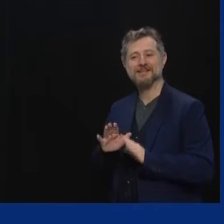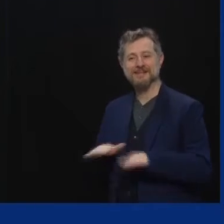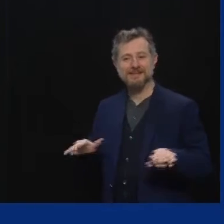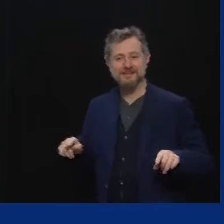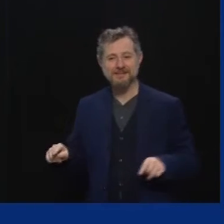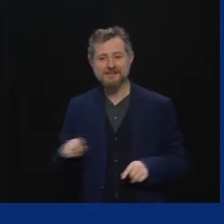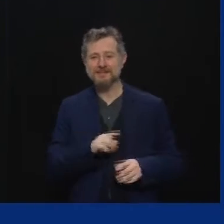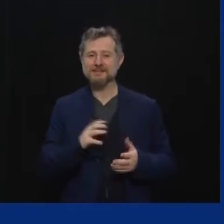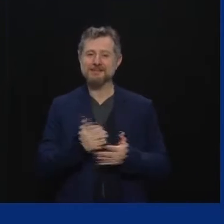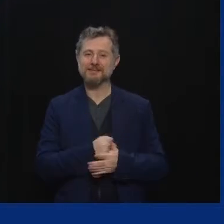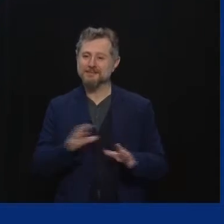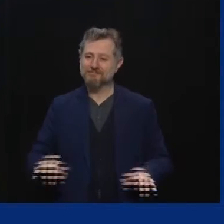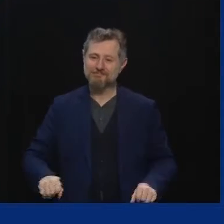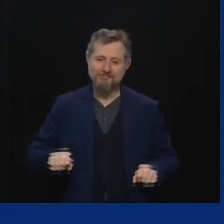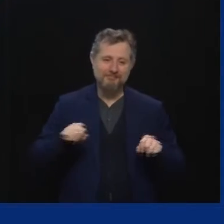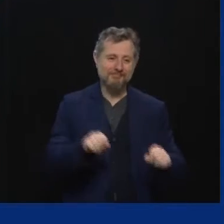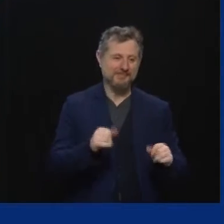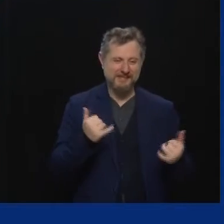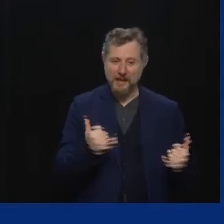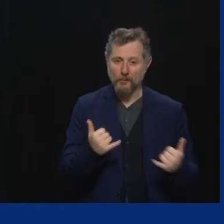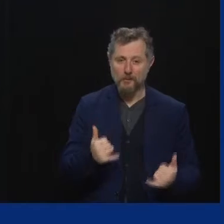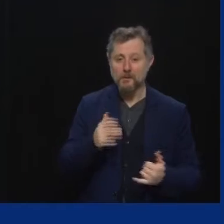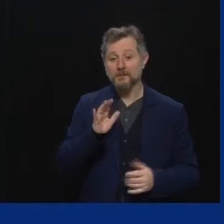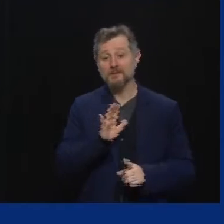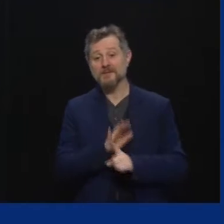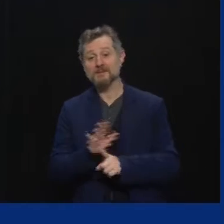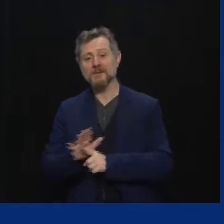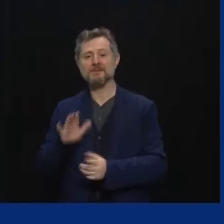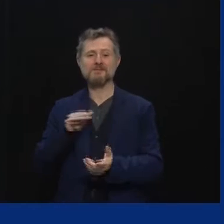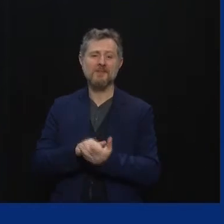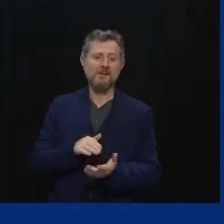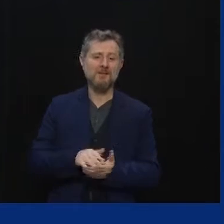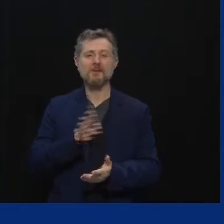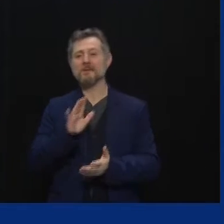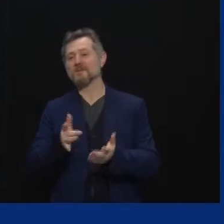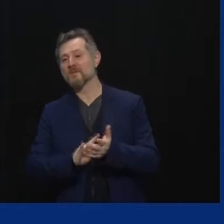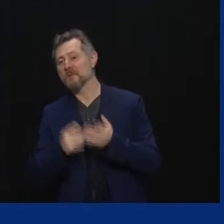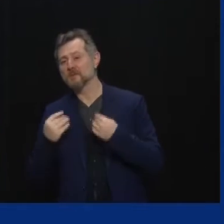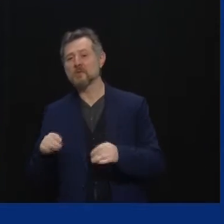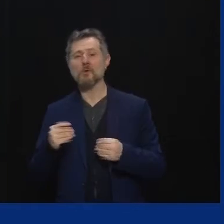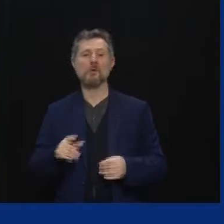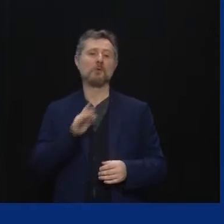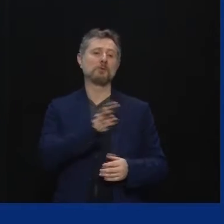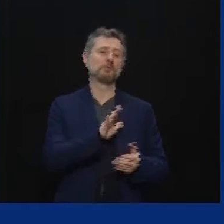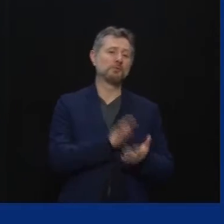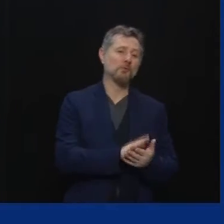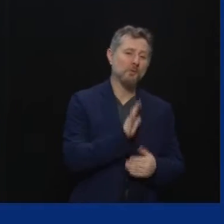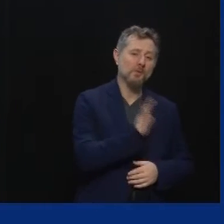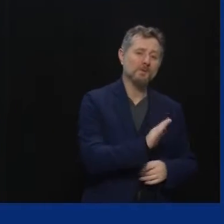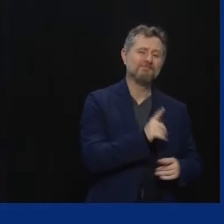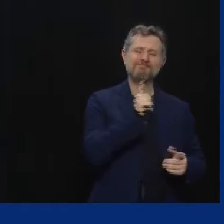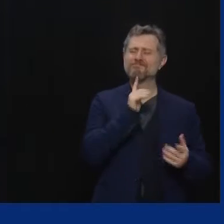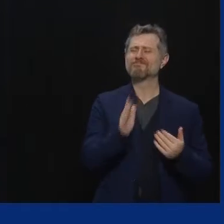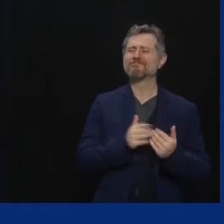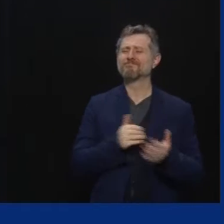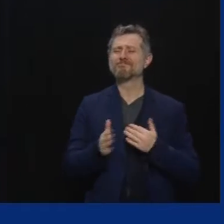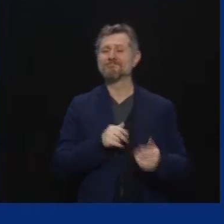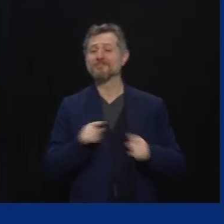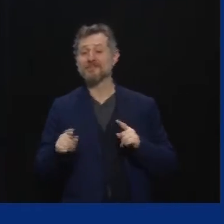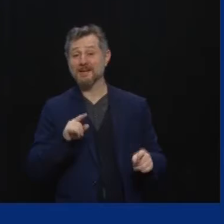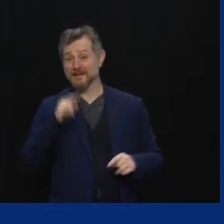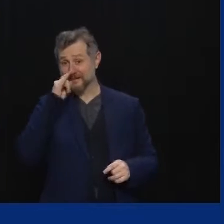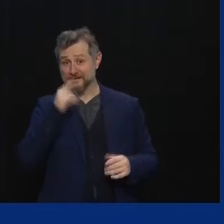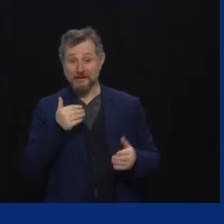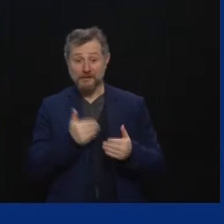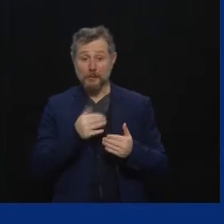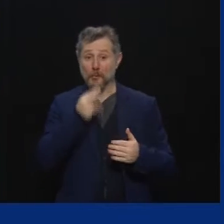whether through their own providers, local pharmacies, or in their schools, because as kids hit the holidays, they're not going